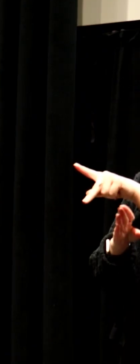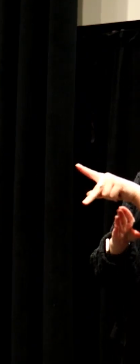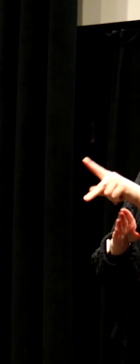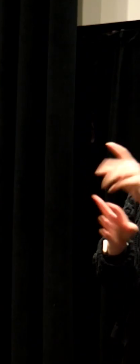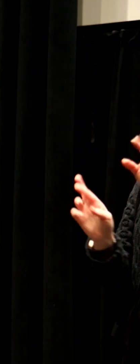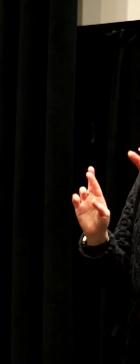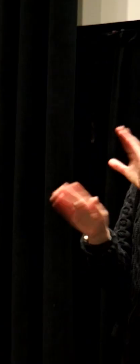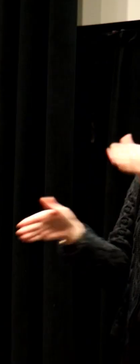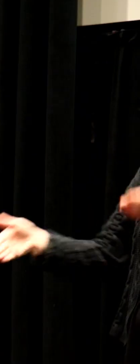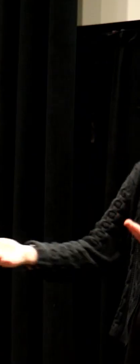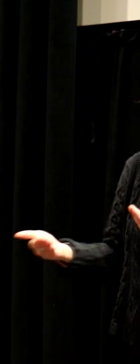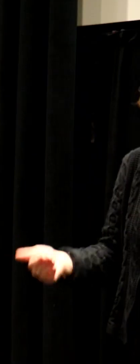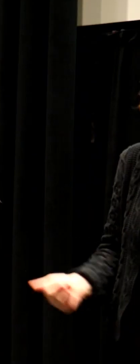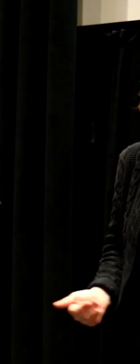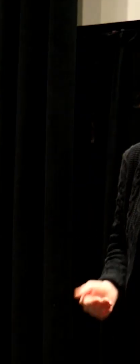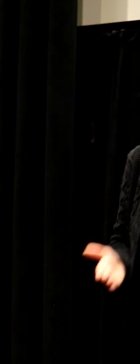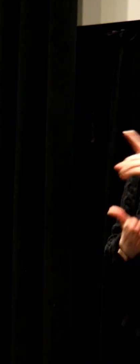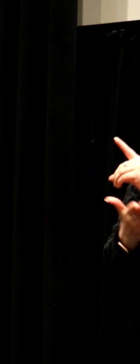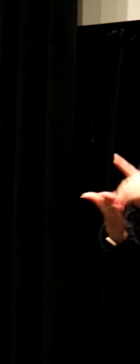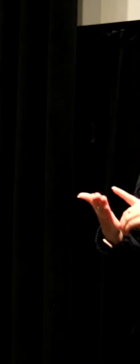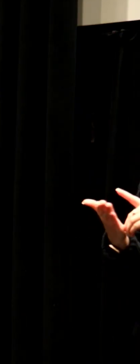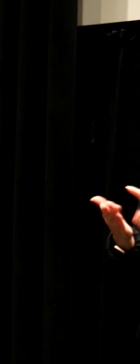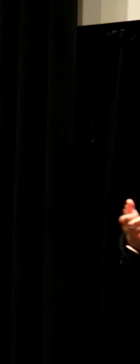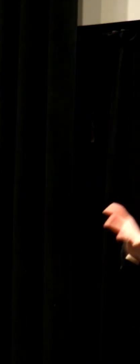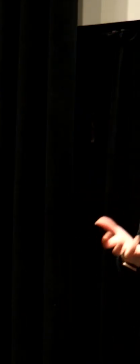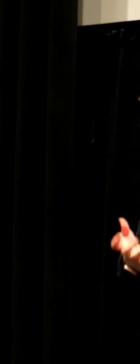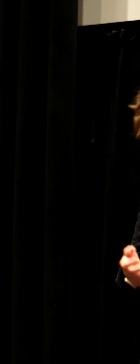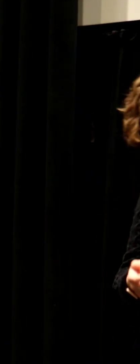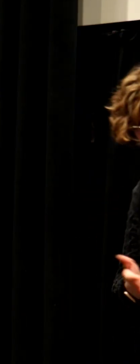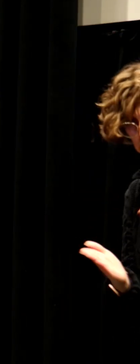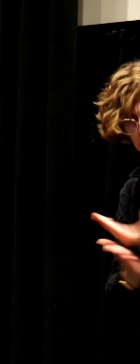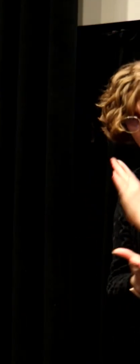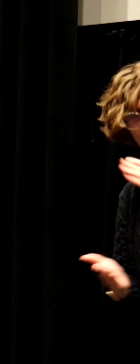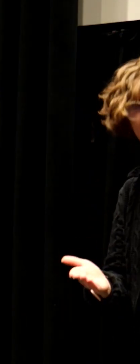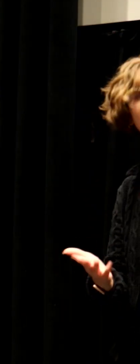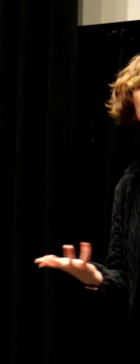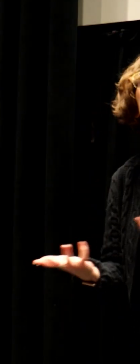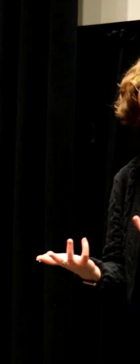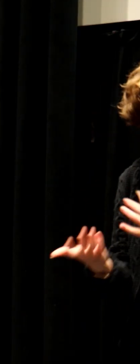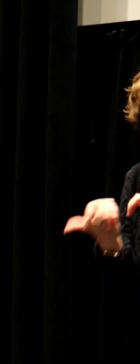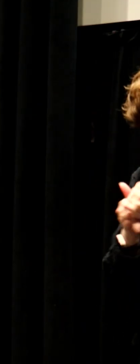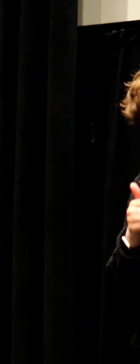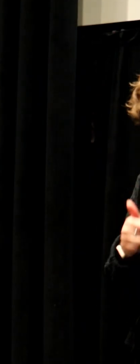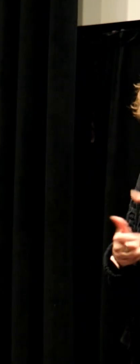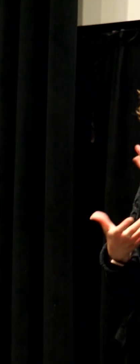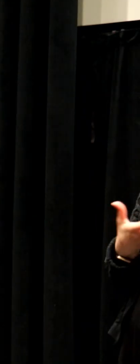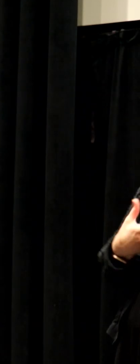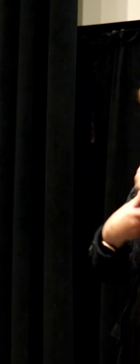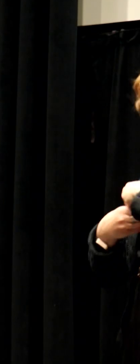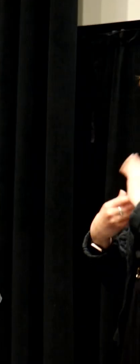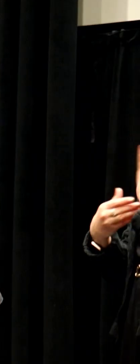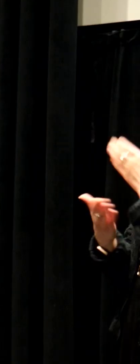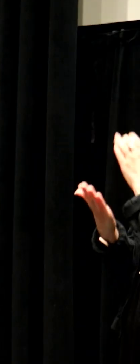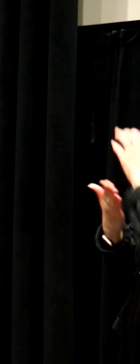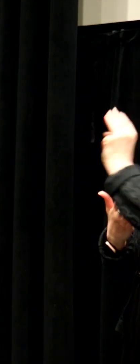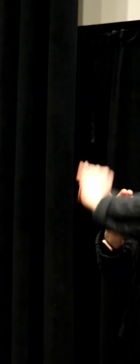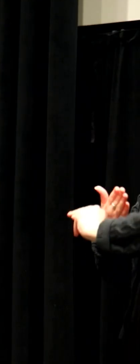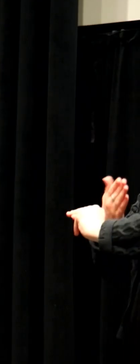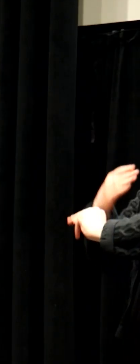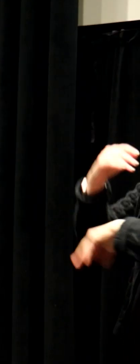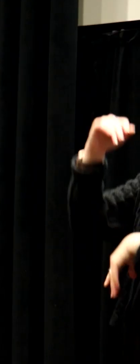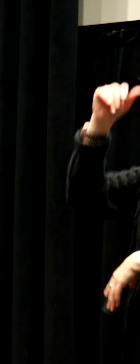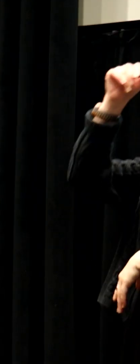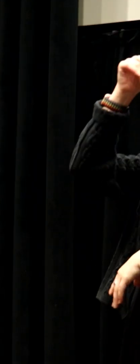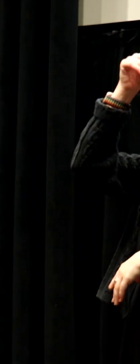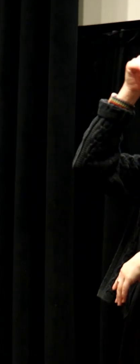what are they looking for? And what can we teach that in the curriculum? How can we integrate that? One of the classes